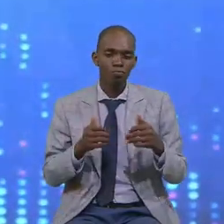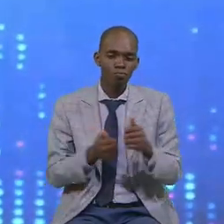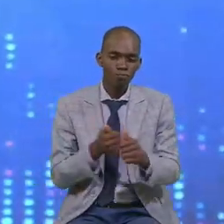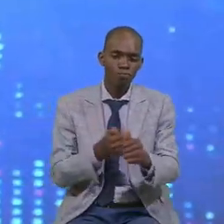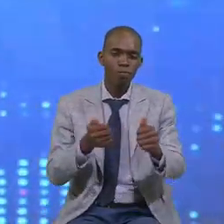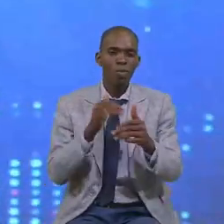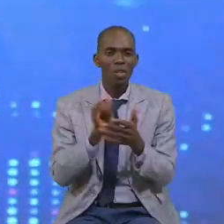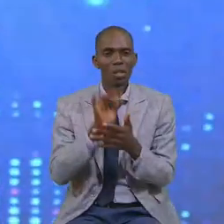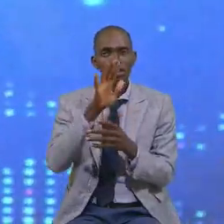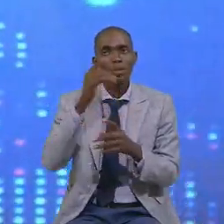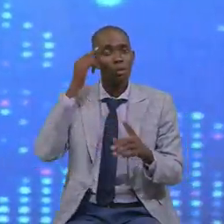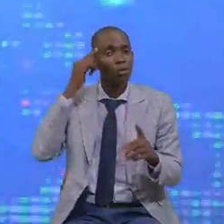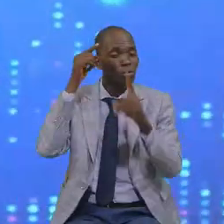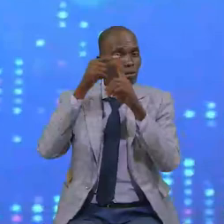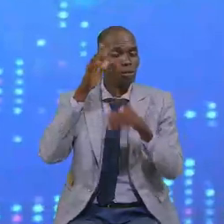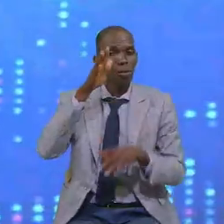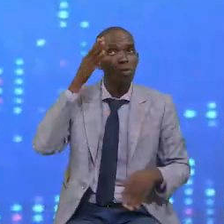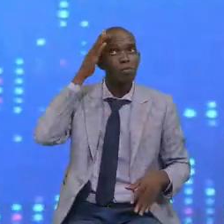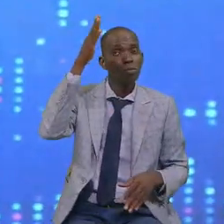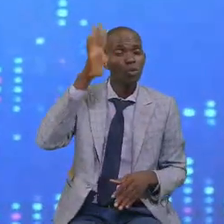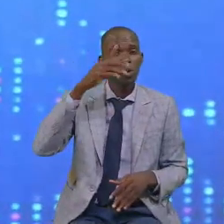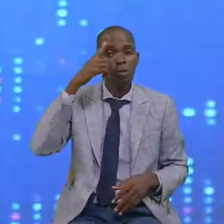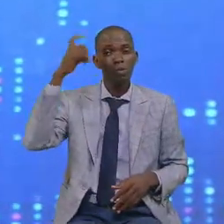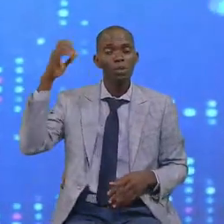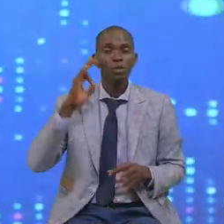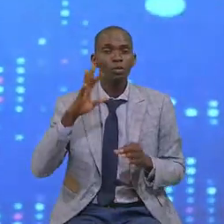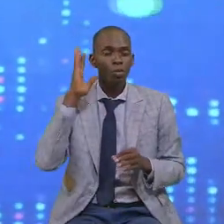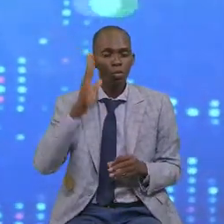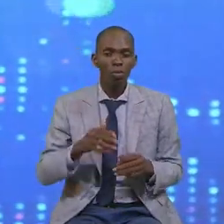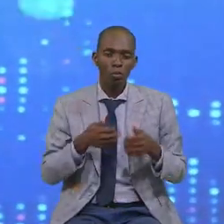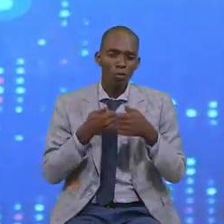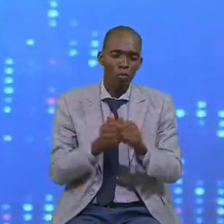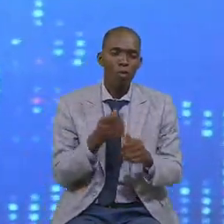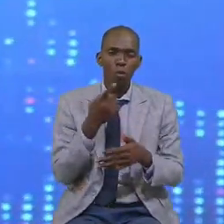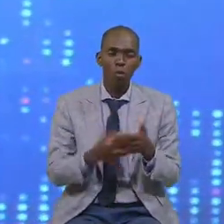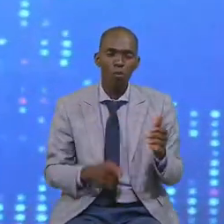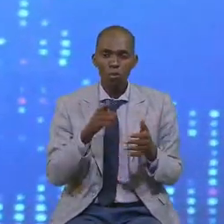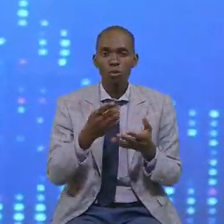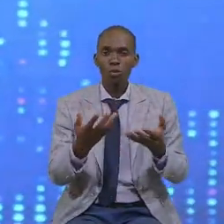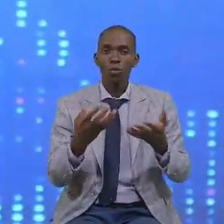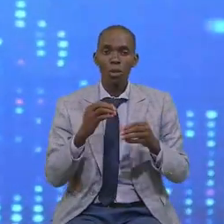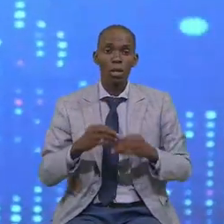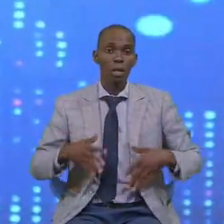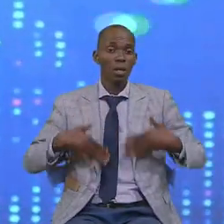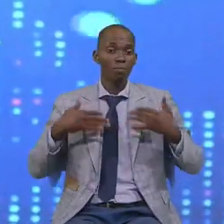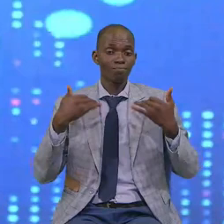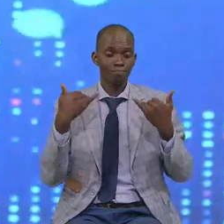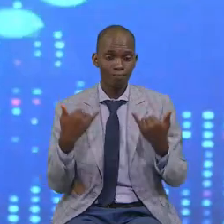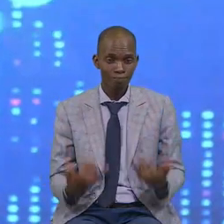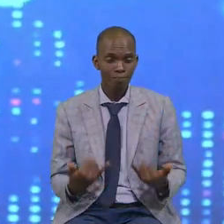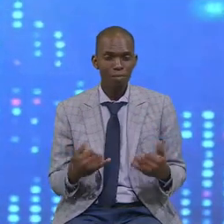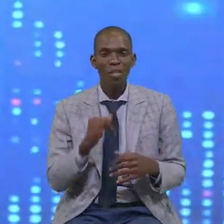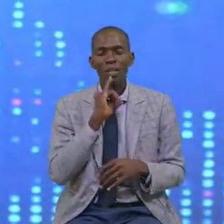if you're going to pursue that discipline, this is the